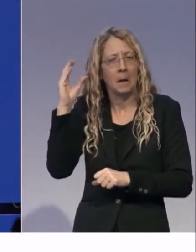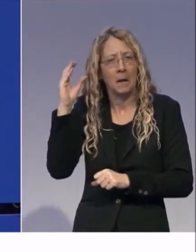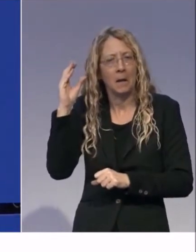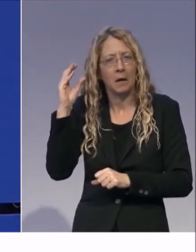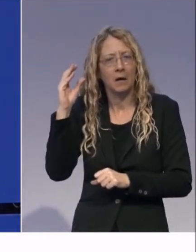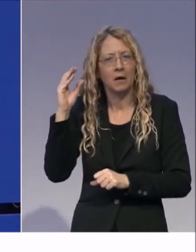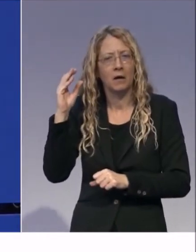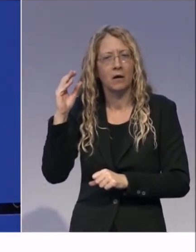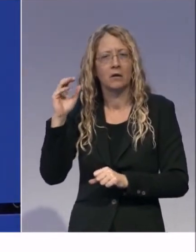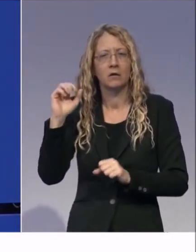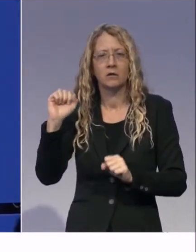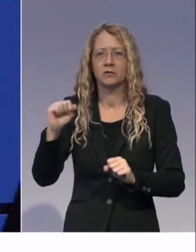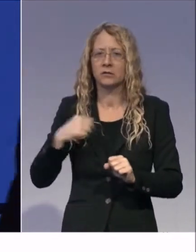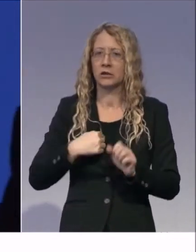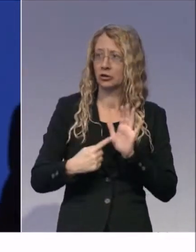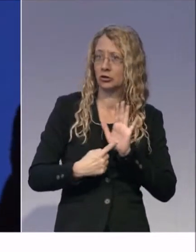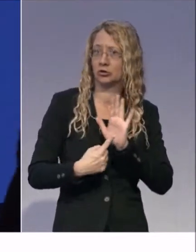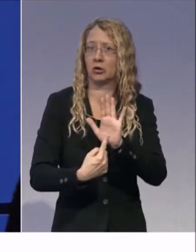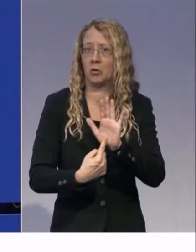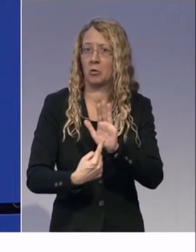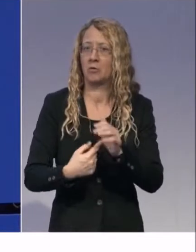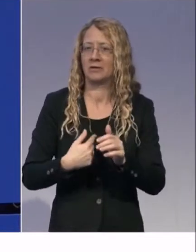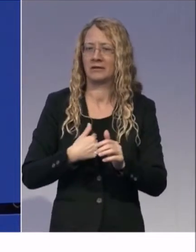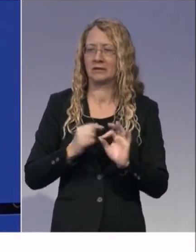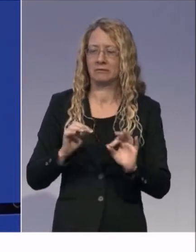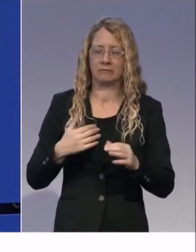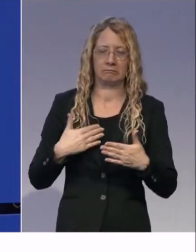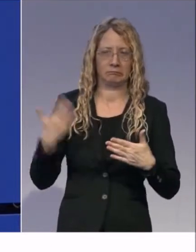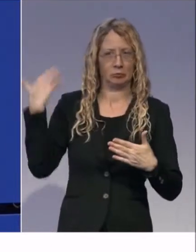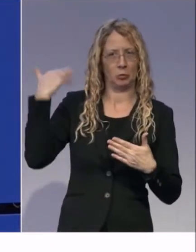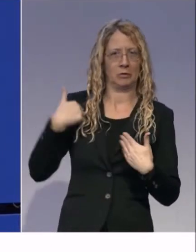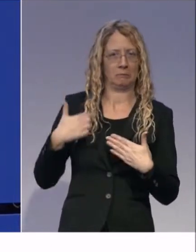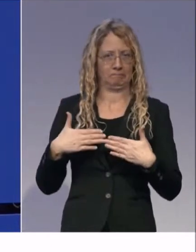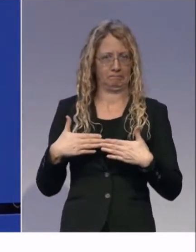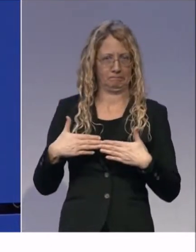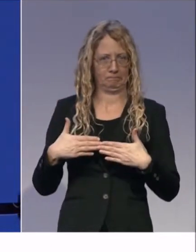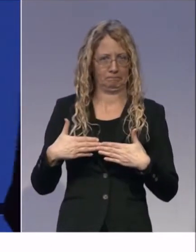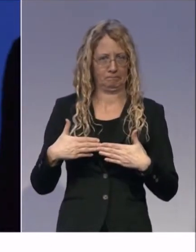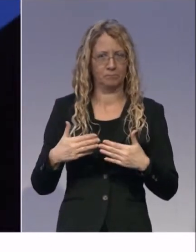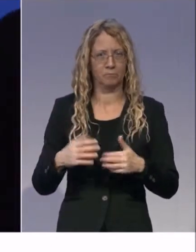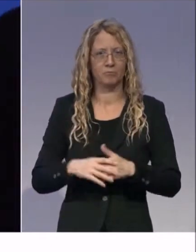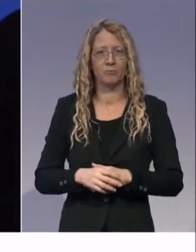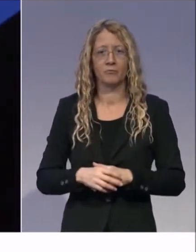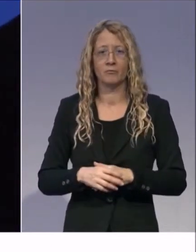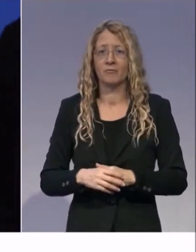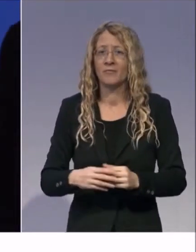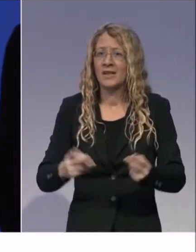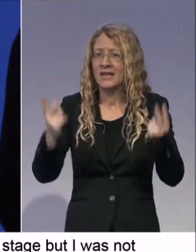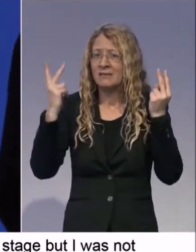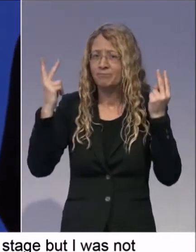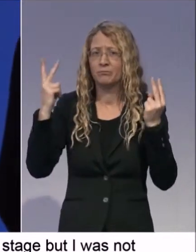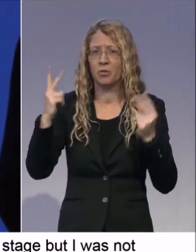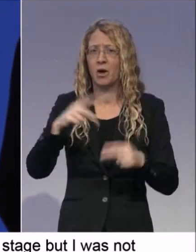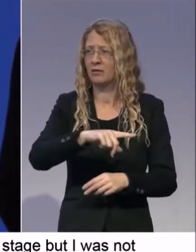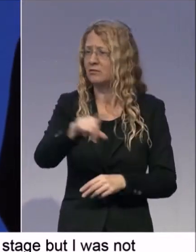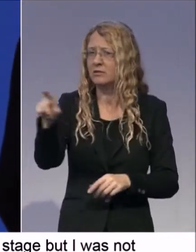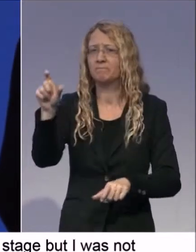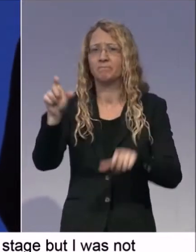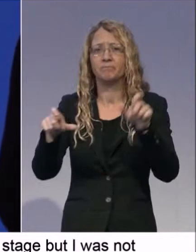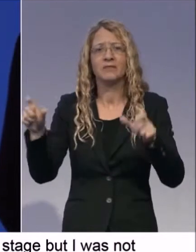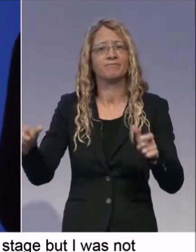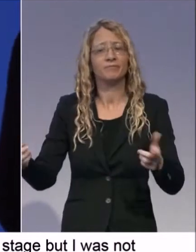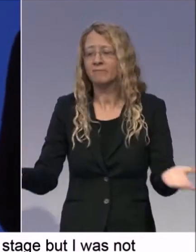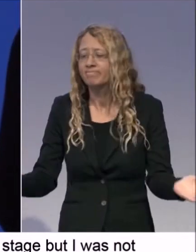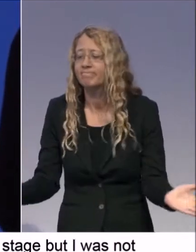you're doing is constantly, consistently educating, driving, bringing the right people to the table. And I think one of the